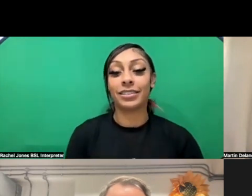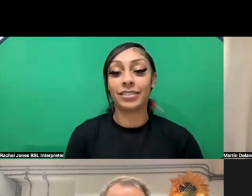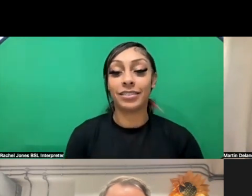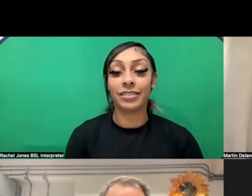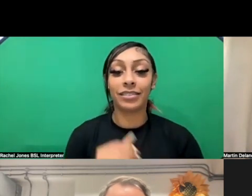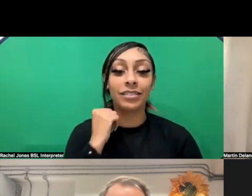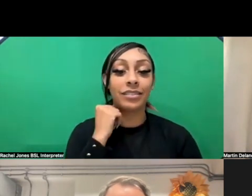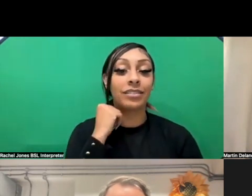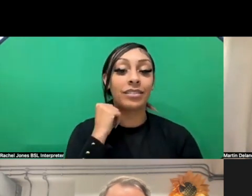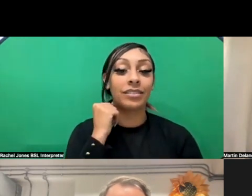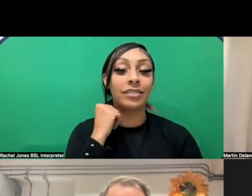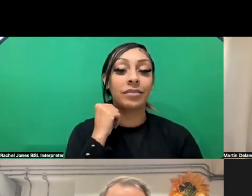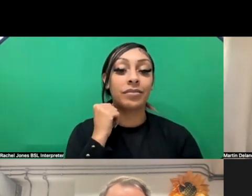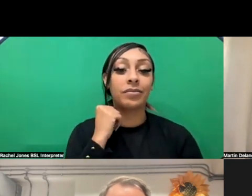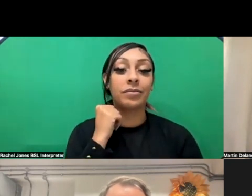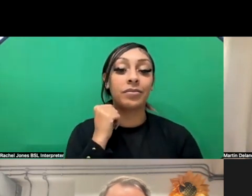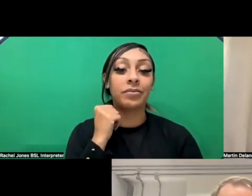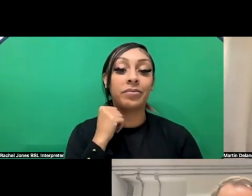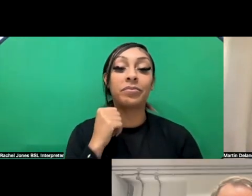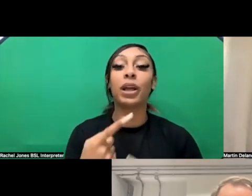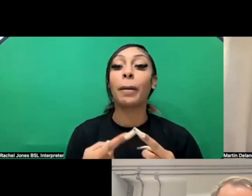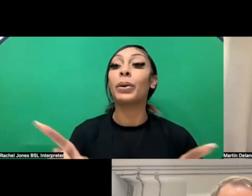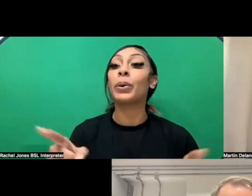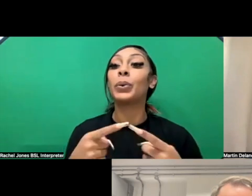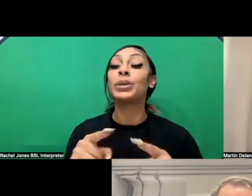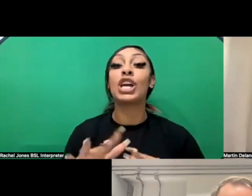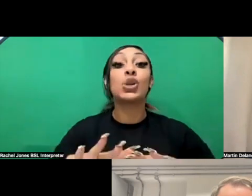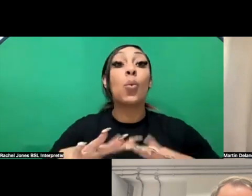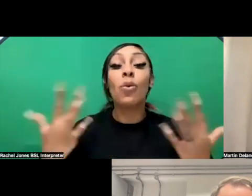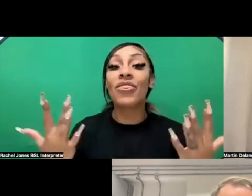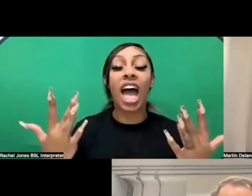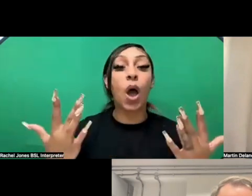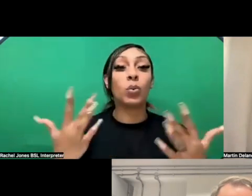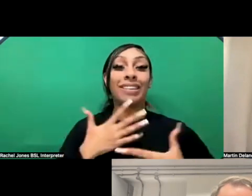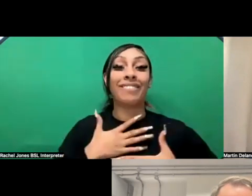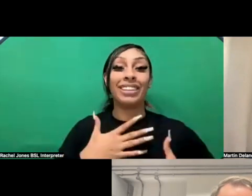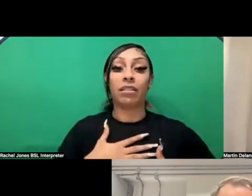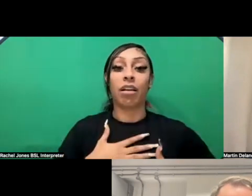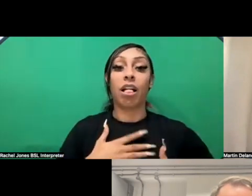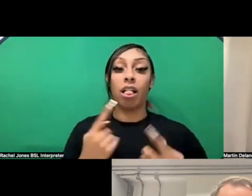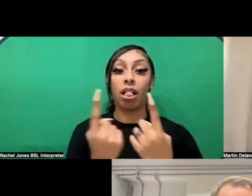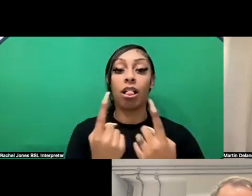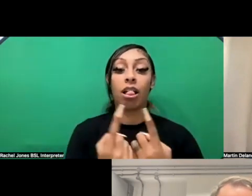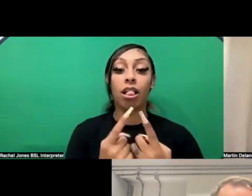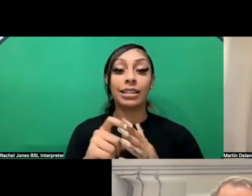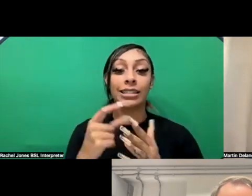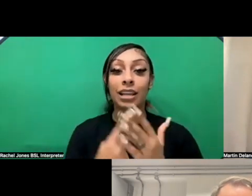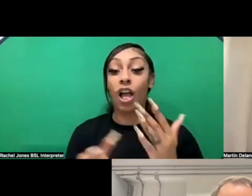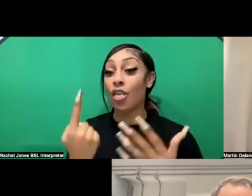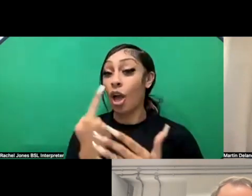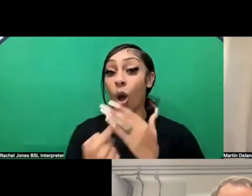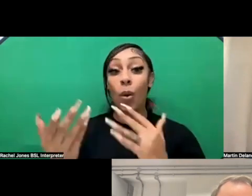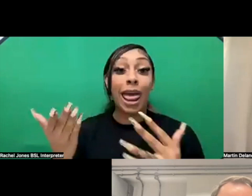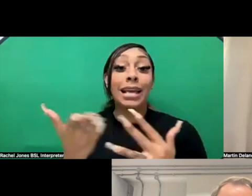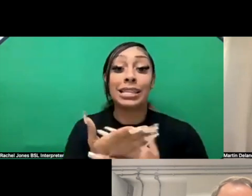musicians without any sort of a physical disability have their own accessibility problem. They're not